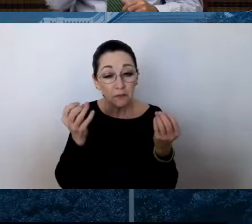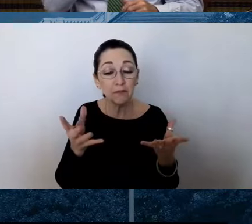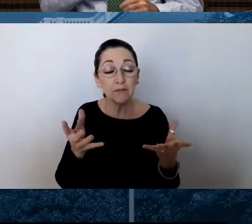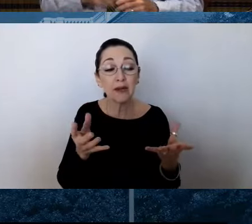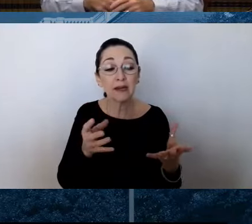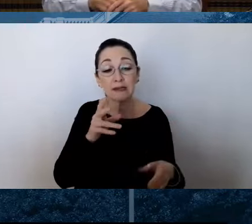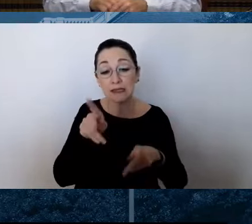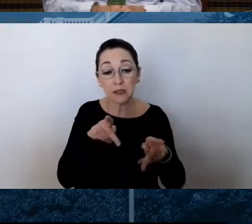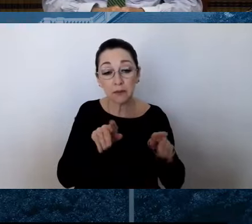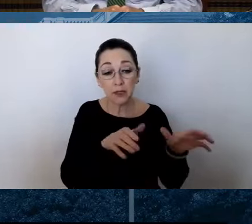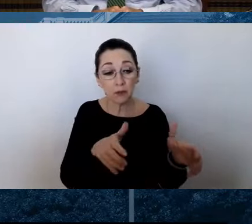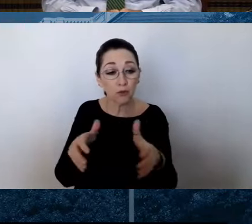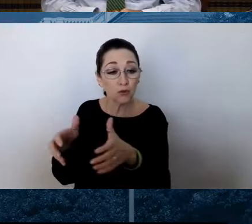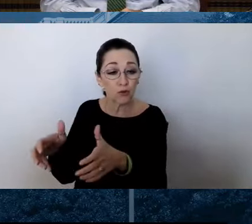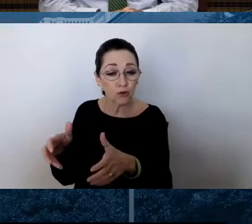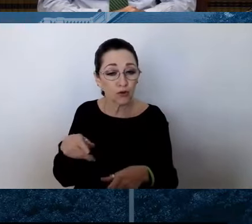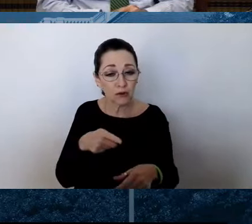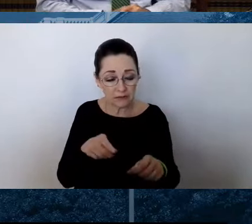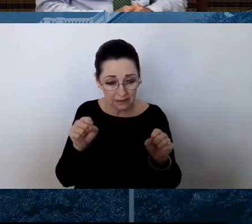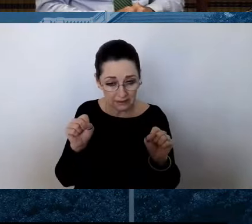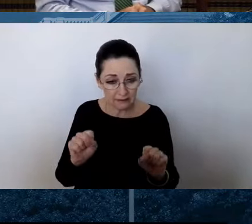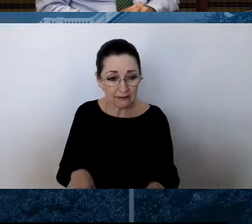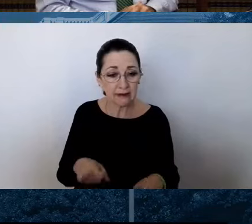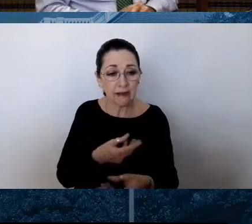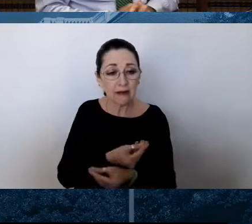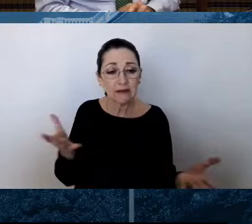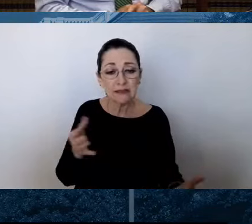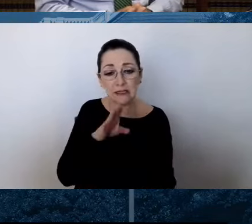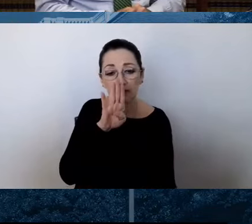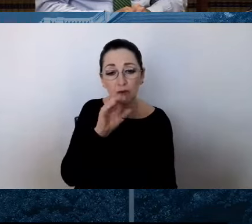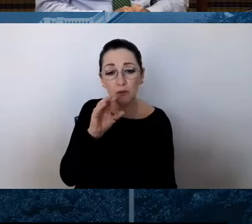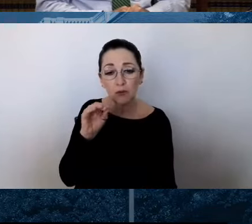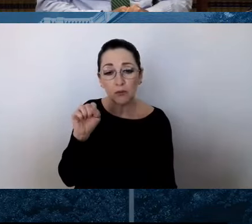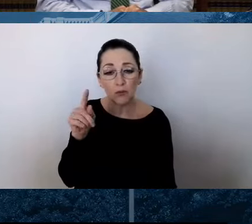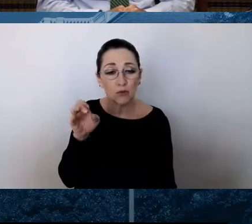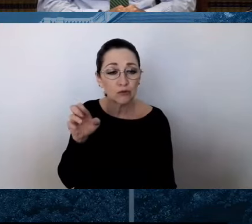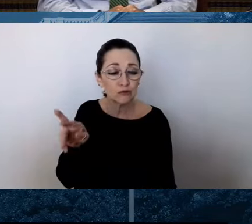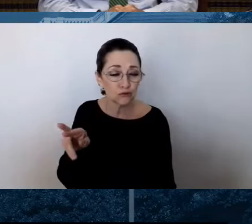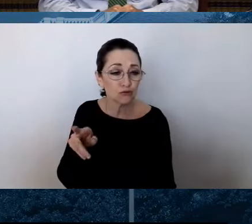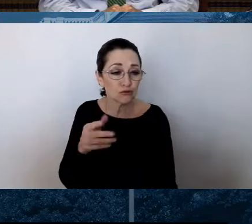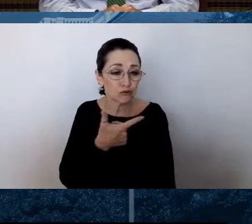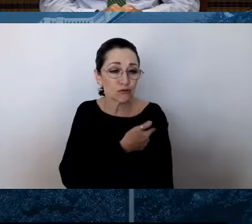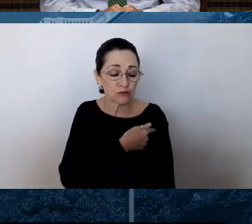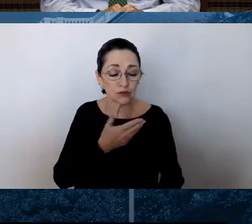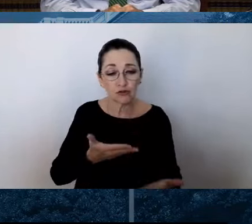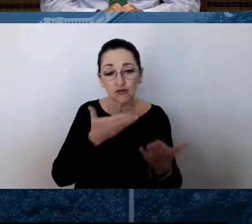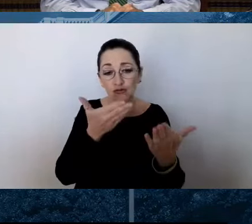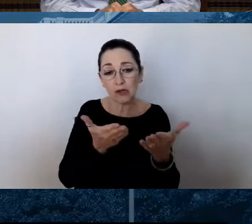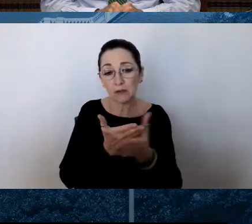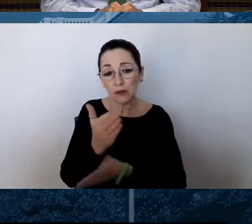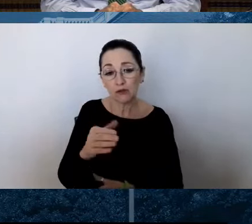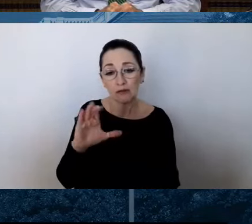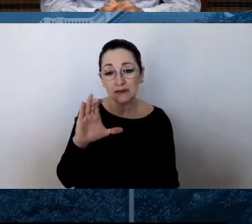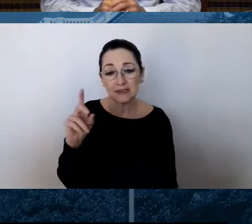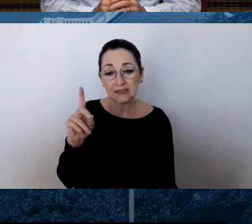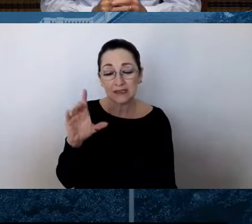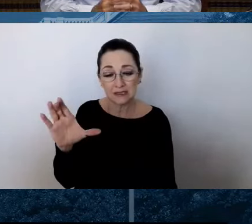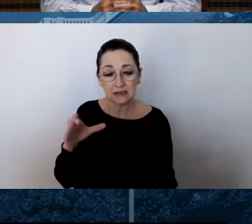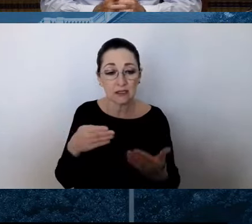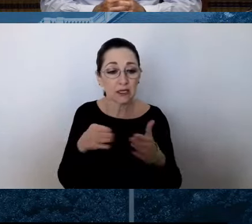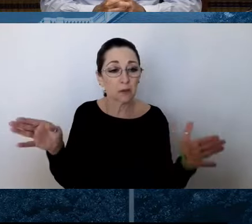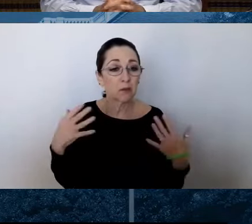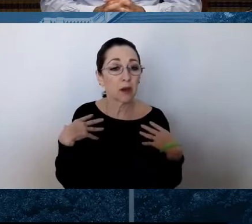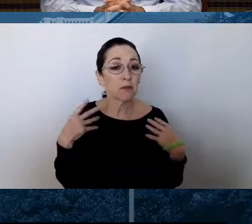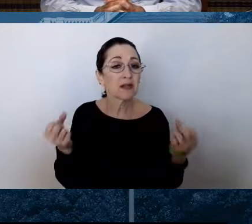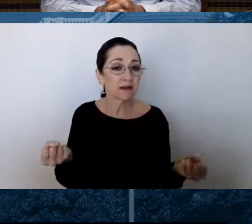to be vaccinated or to be boosted and recommended by the CDC and our public health professionals. We're